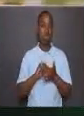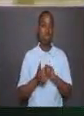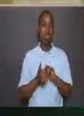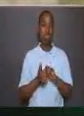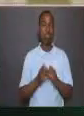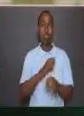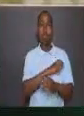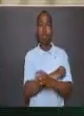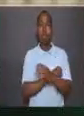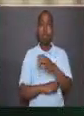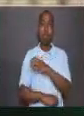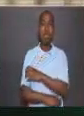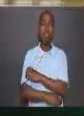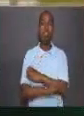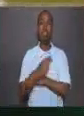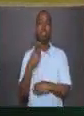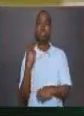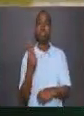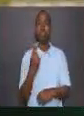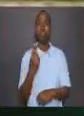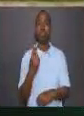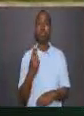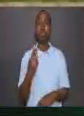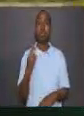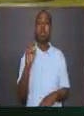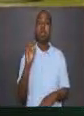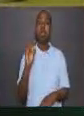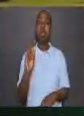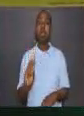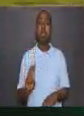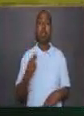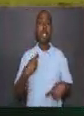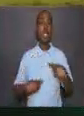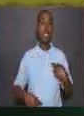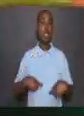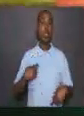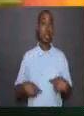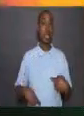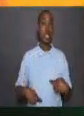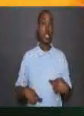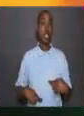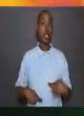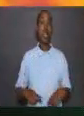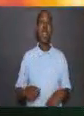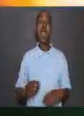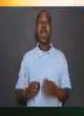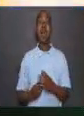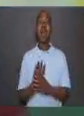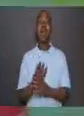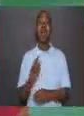the muscles use anaerobic respiration to produce lactic